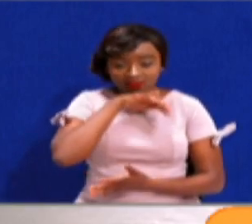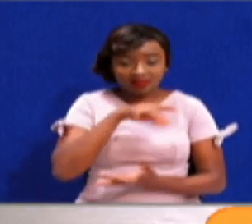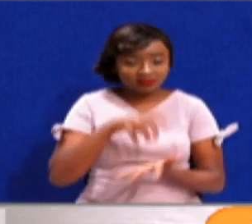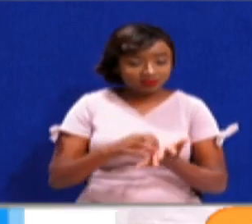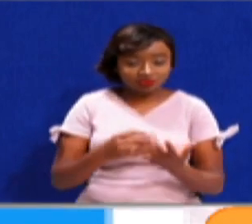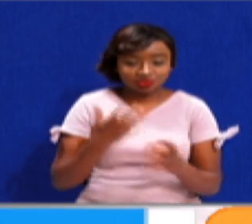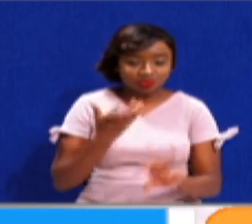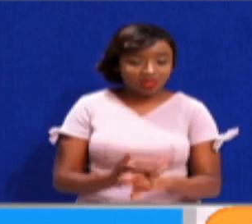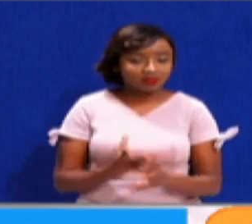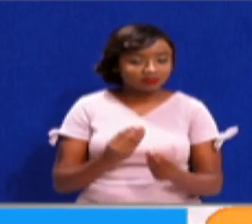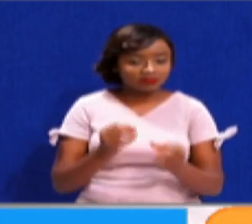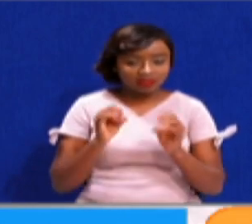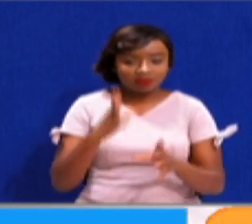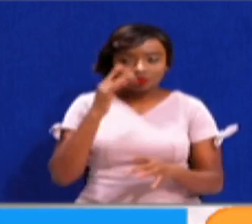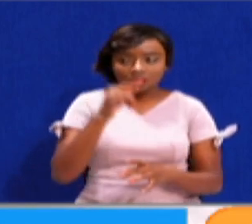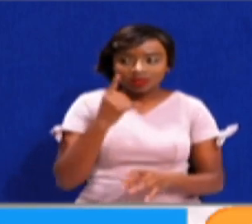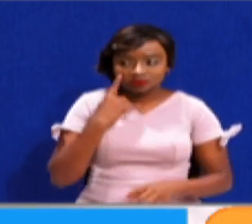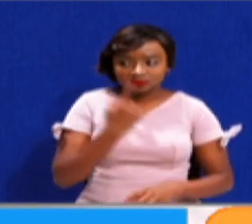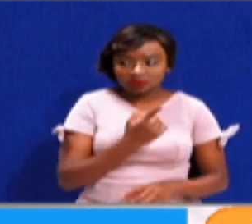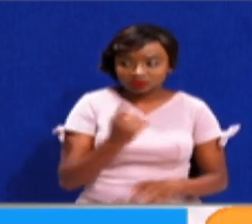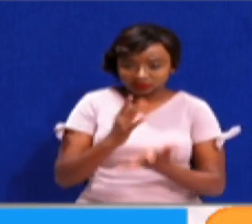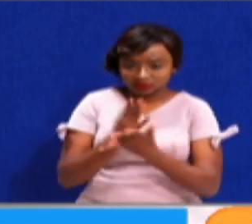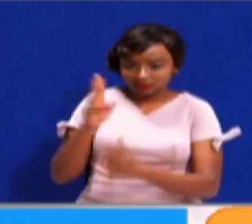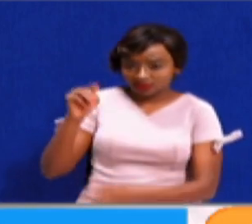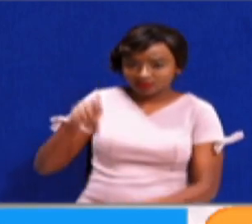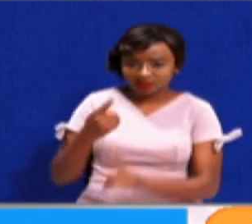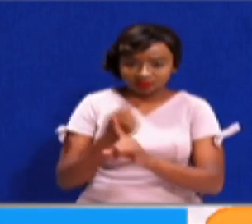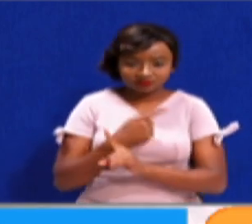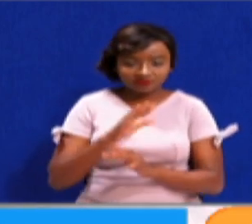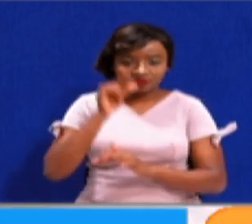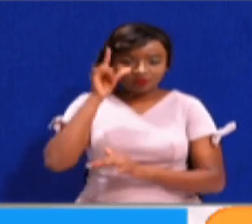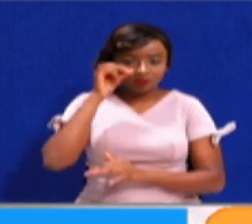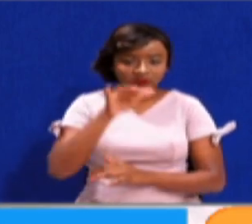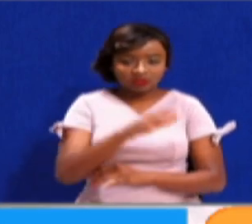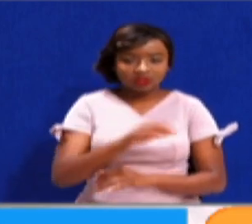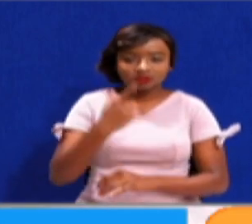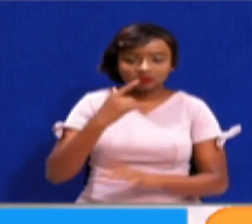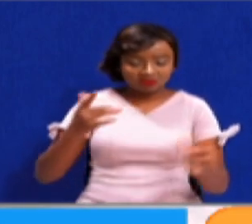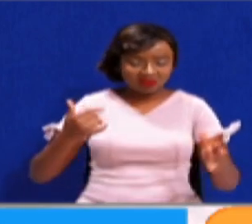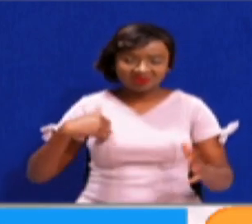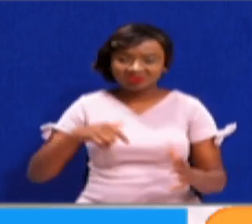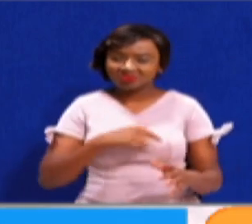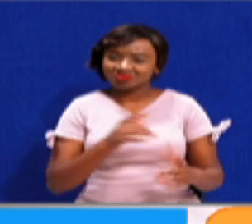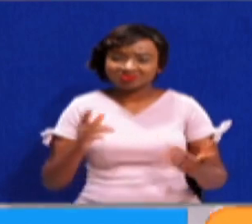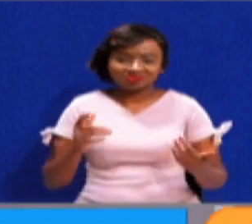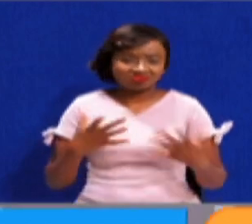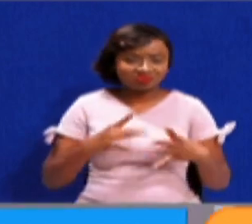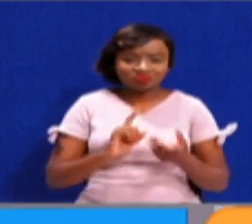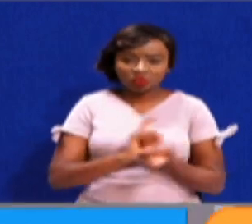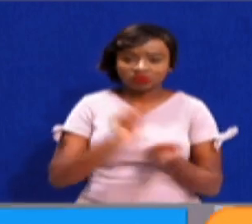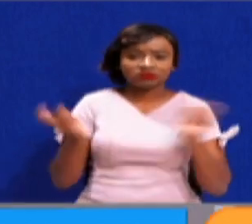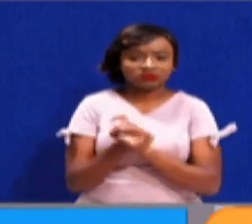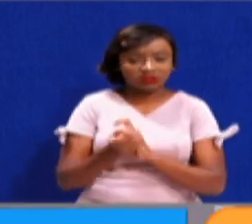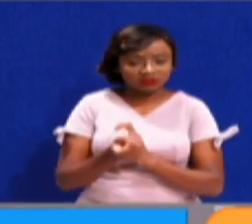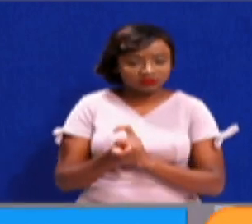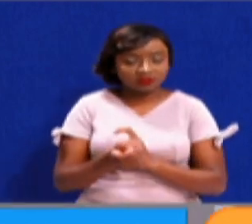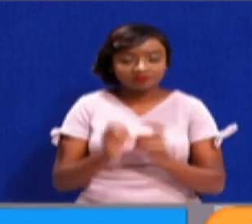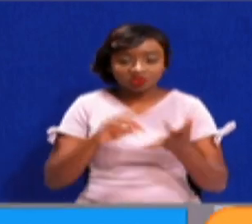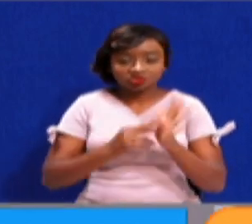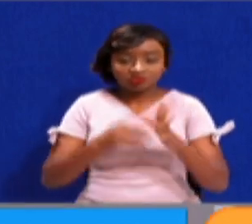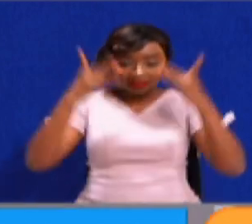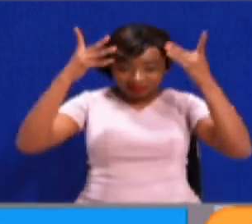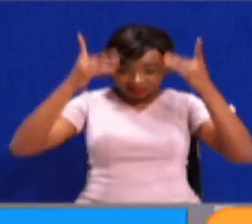in the sense that you saw some members of parliament from the coast region say, we have been betrayed. Yes. So whichever decision is made, as long as